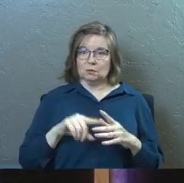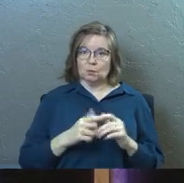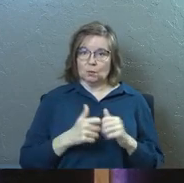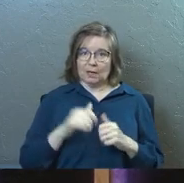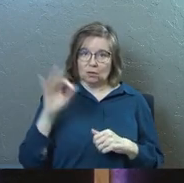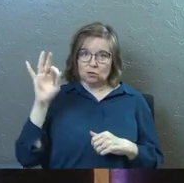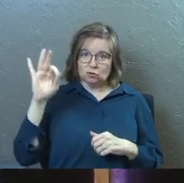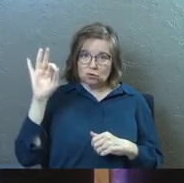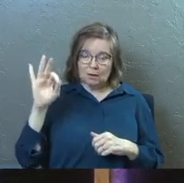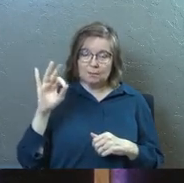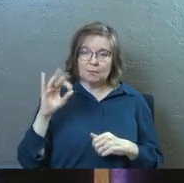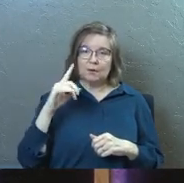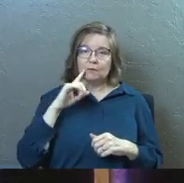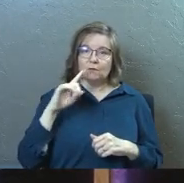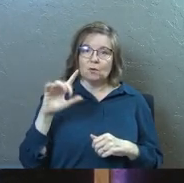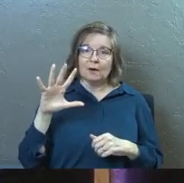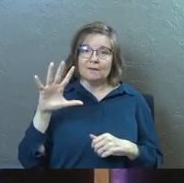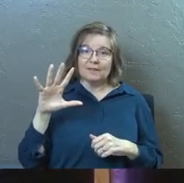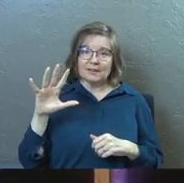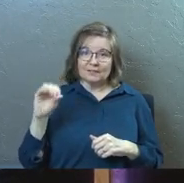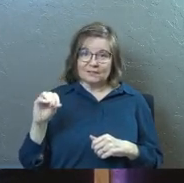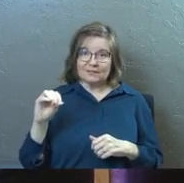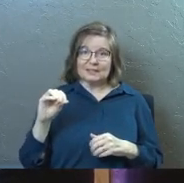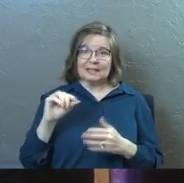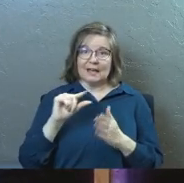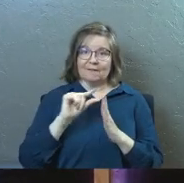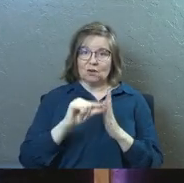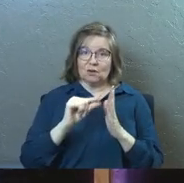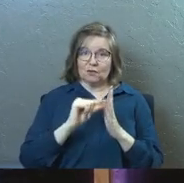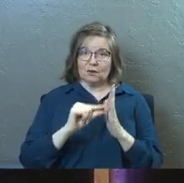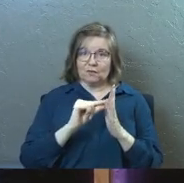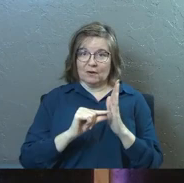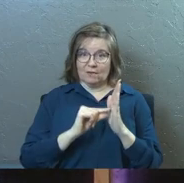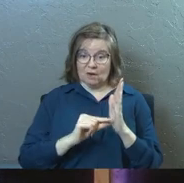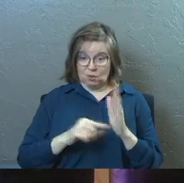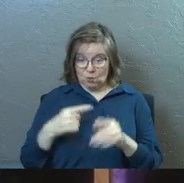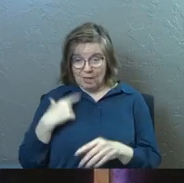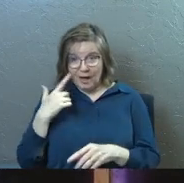sermon and he preaches for 50 solid verses. You thought